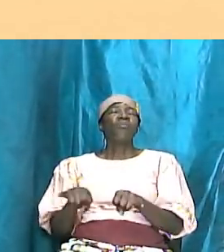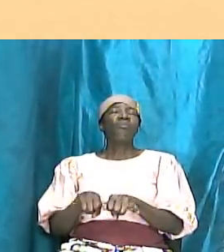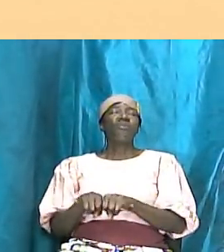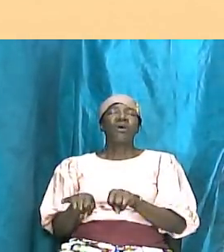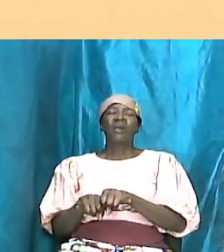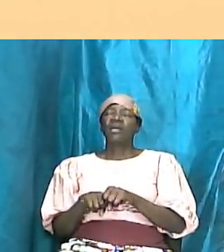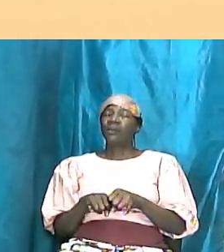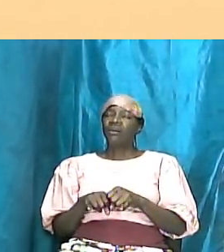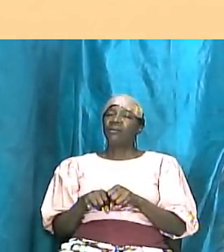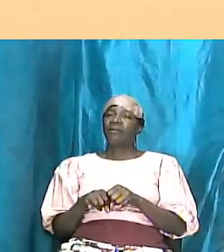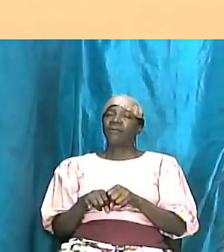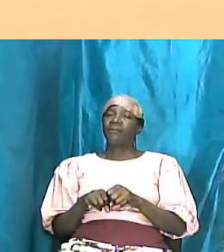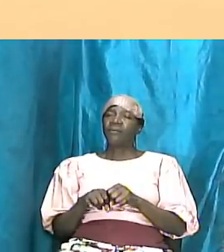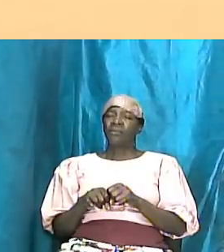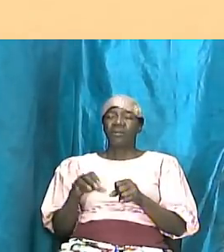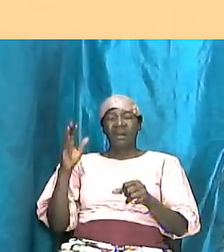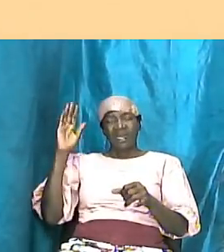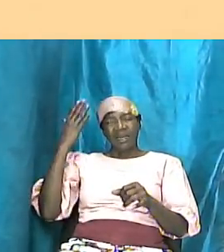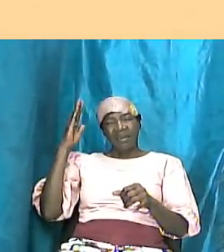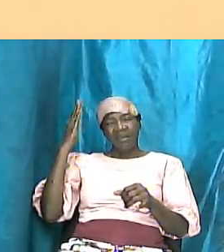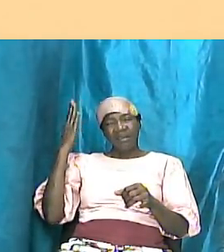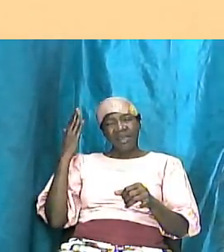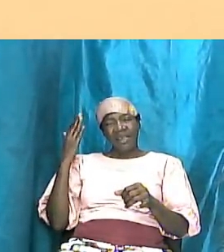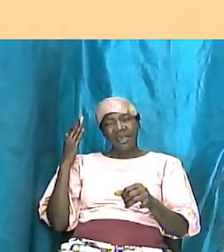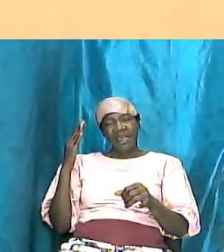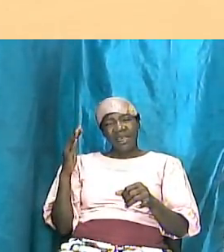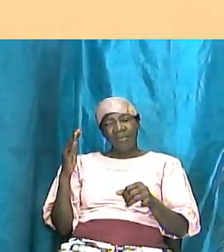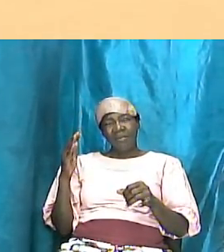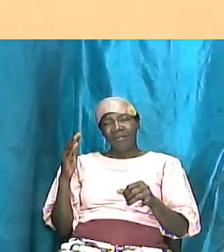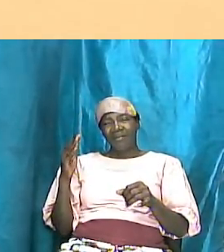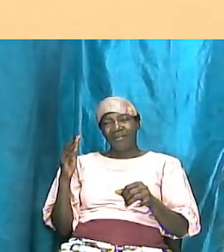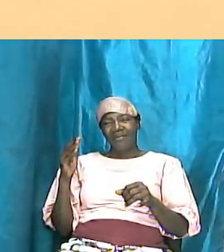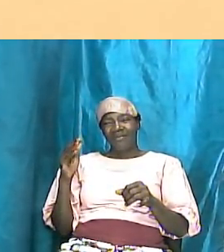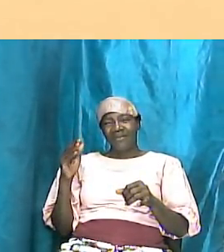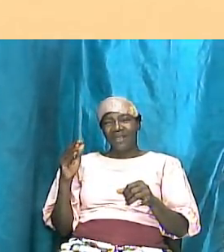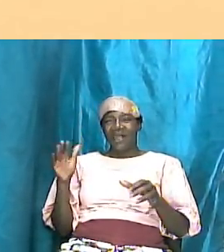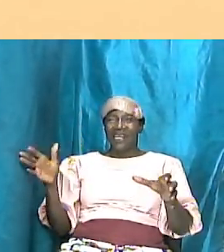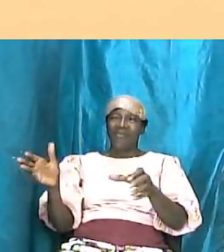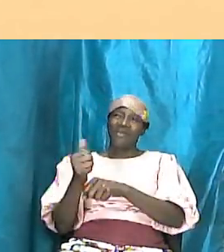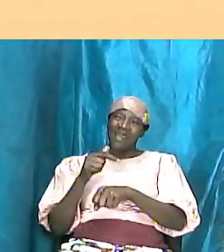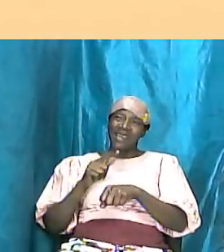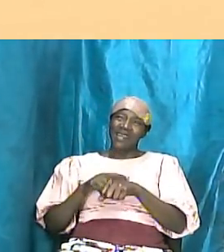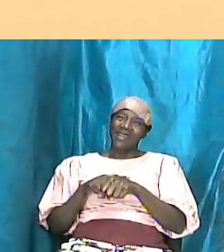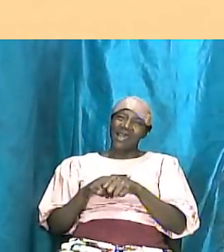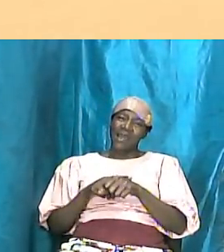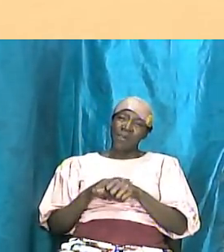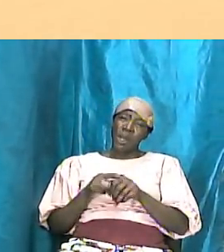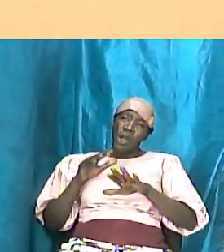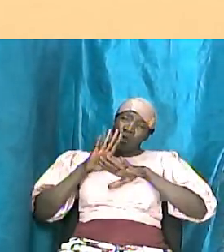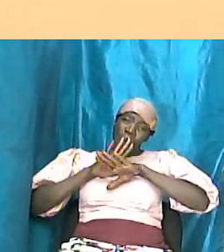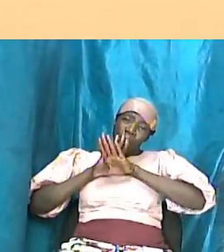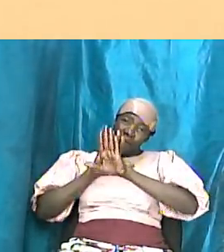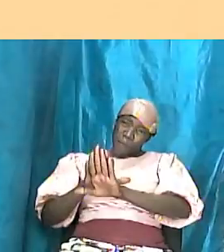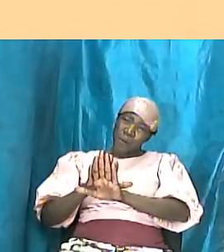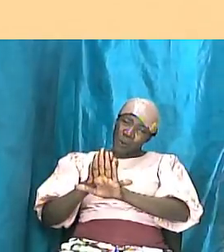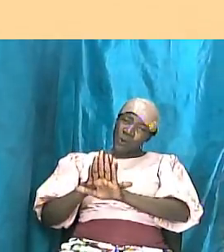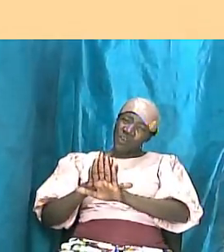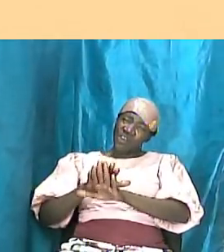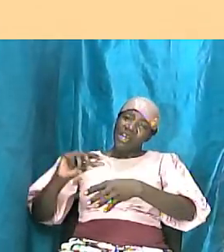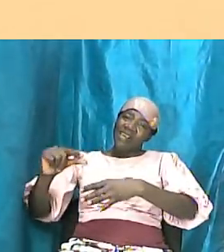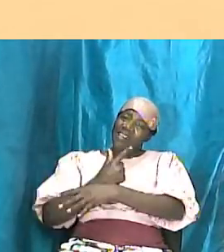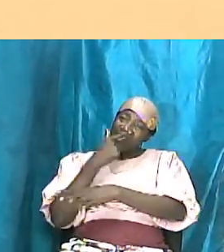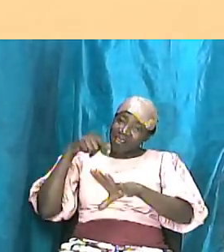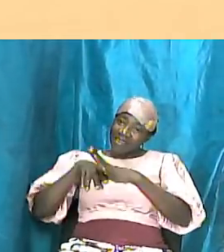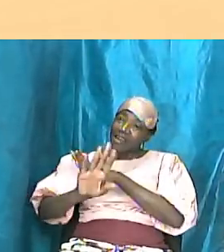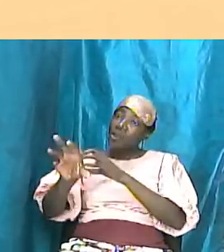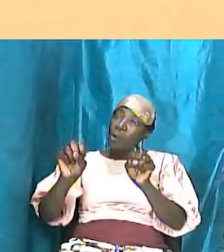important. And it seems as if I'm taking the time to try to drill Genesis into our system. If it comes across that